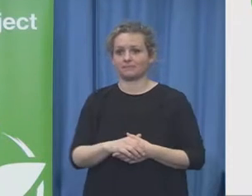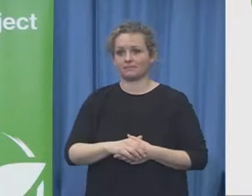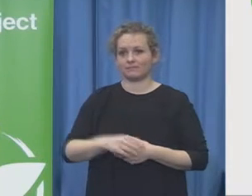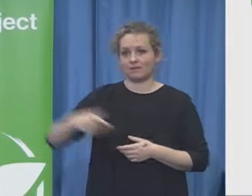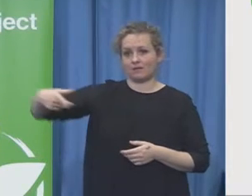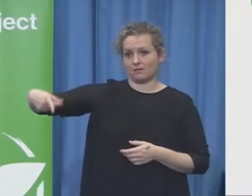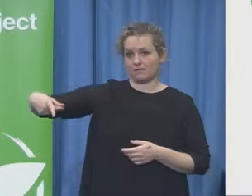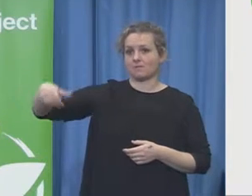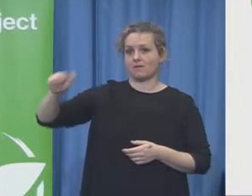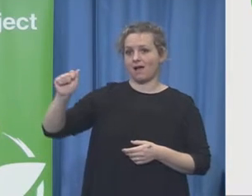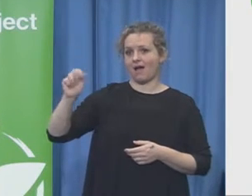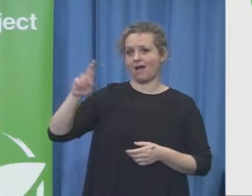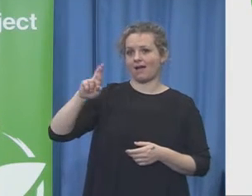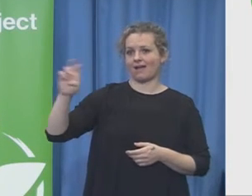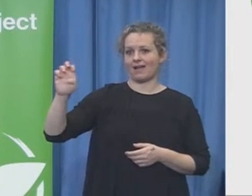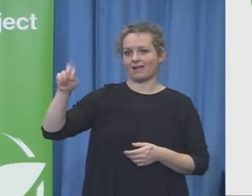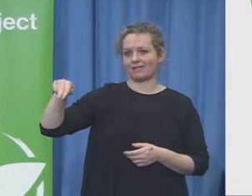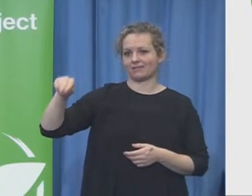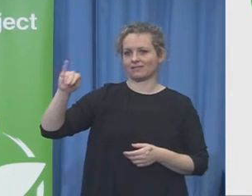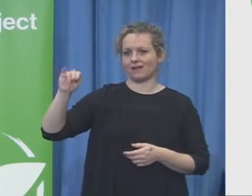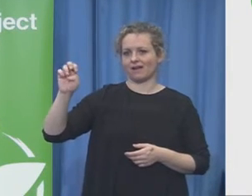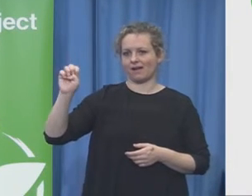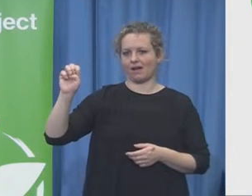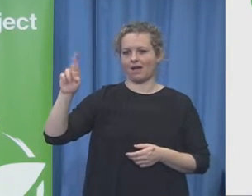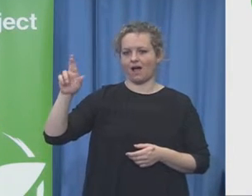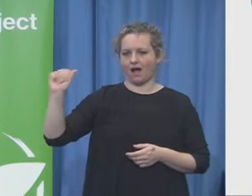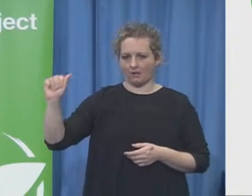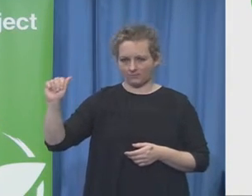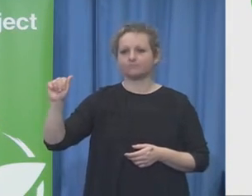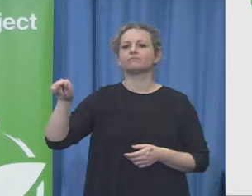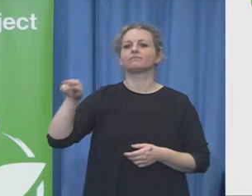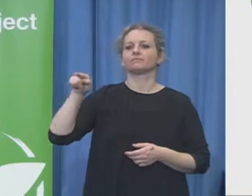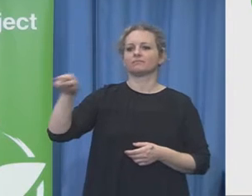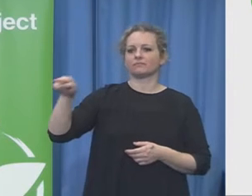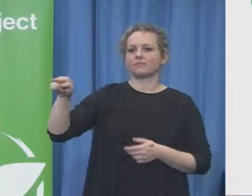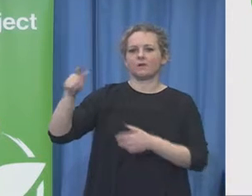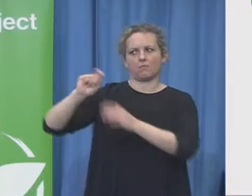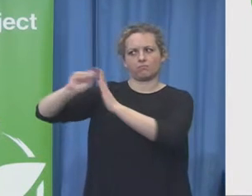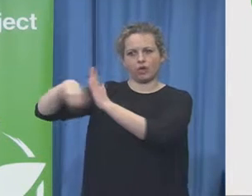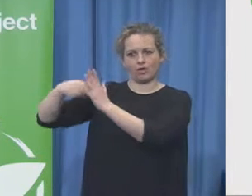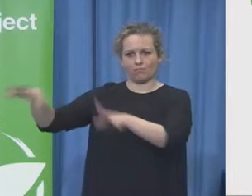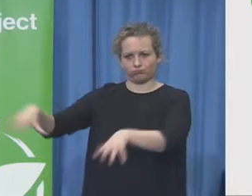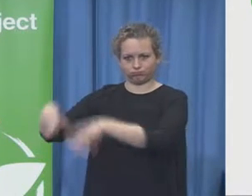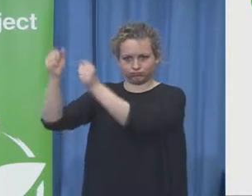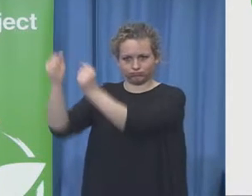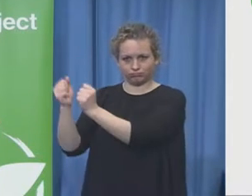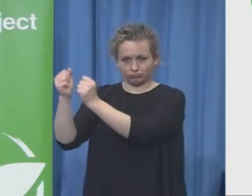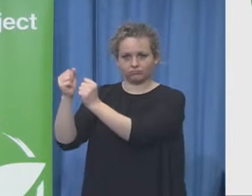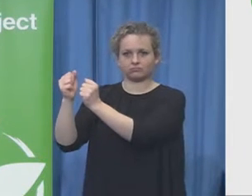the Fetzer Institute, the Skoll Foundation, and Synergos Institute in New York.